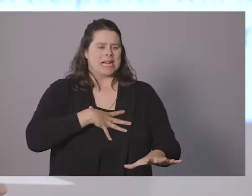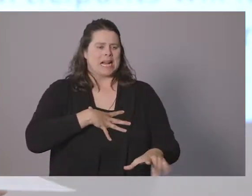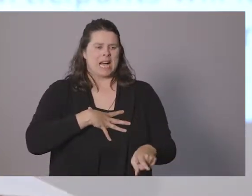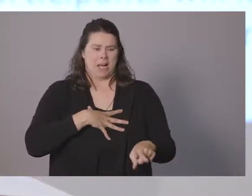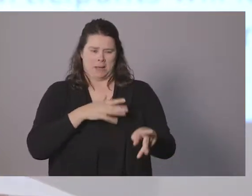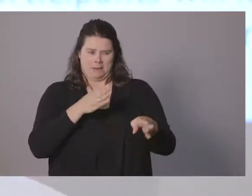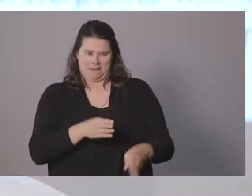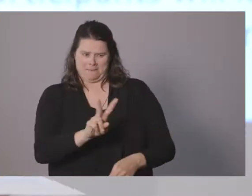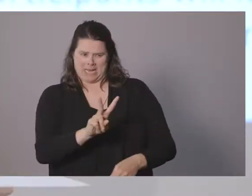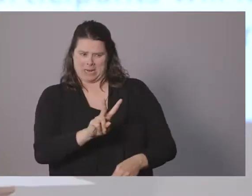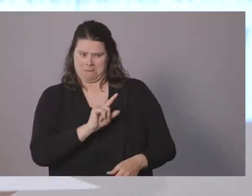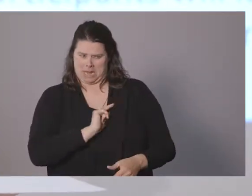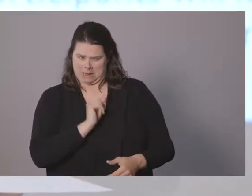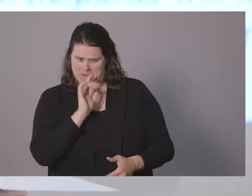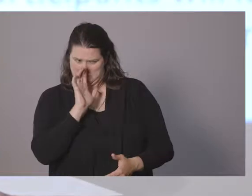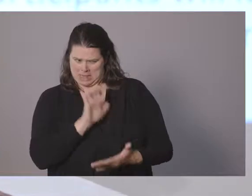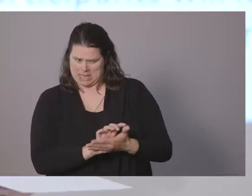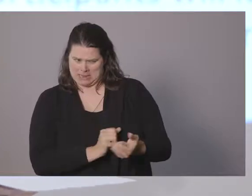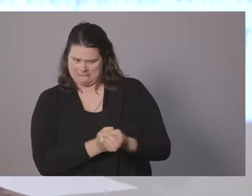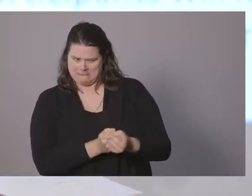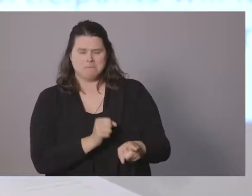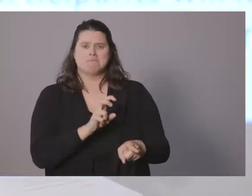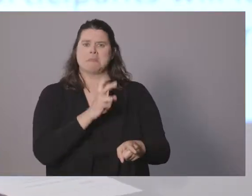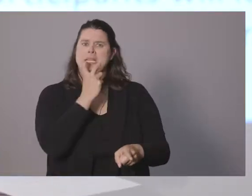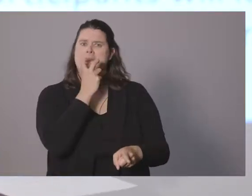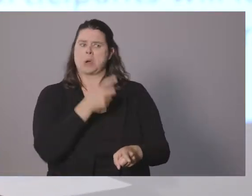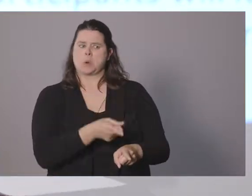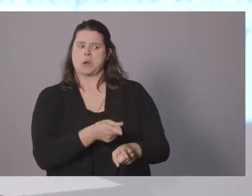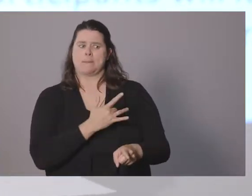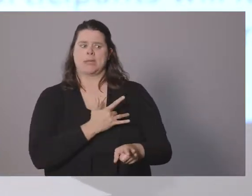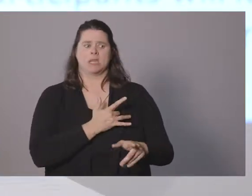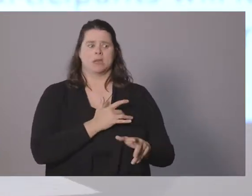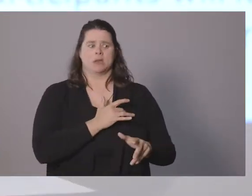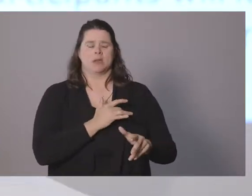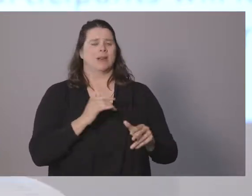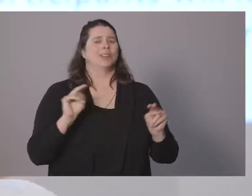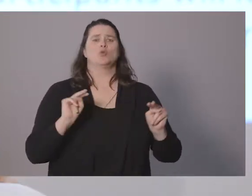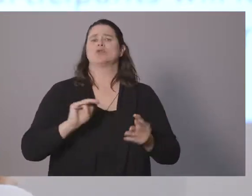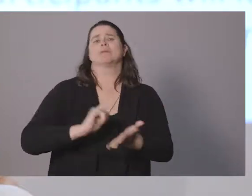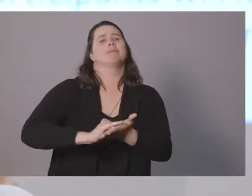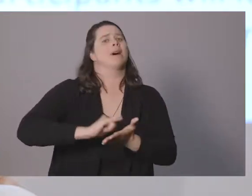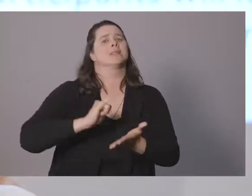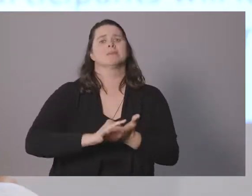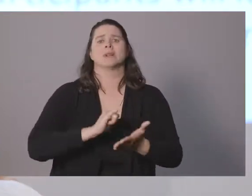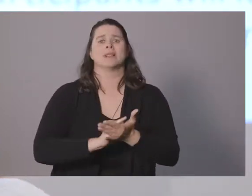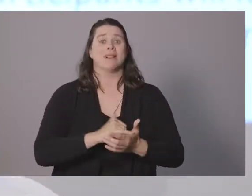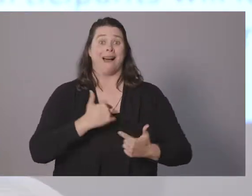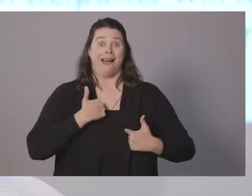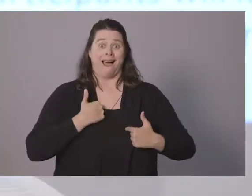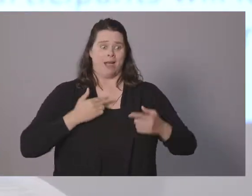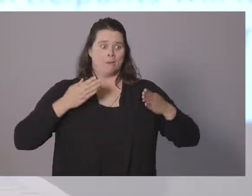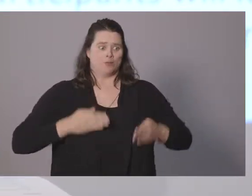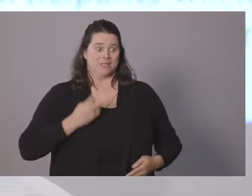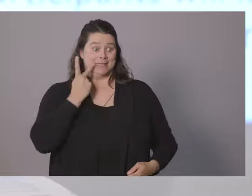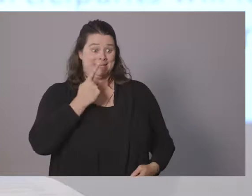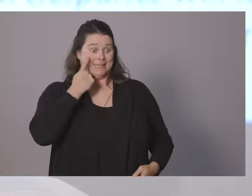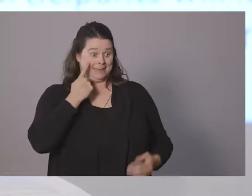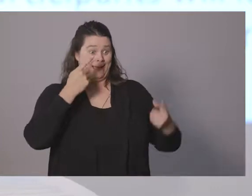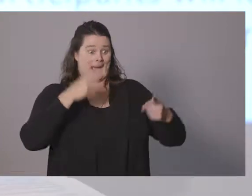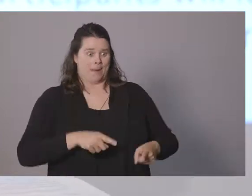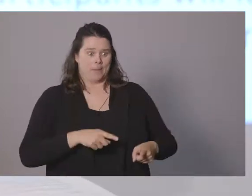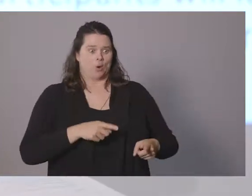this conflict. The bystander is forced to take sides. It is very tempting to take the side of the